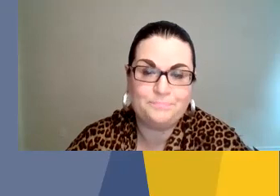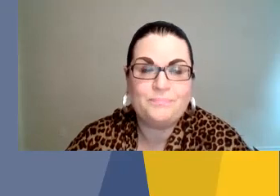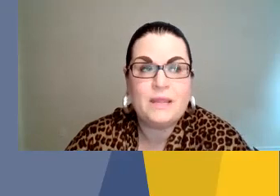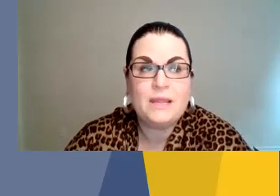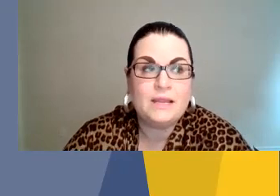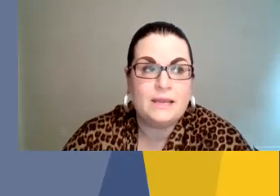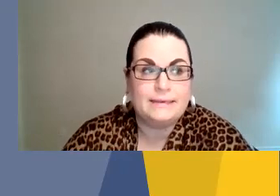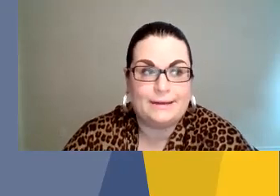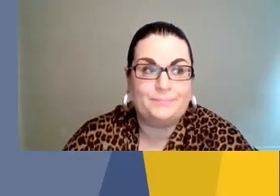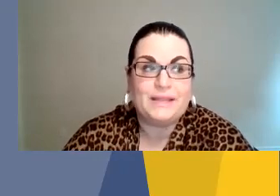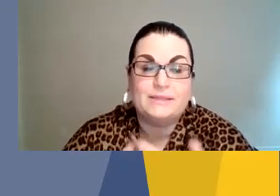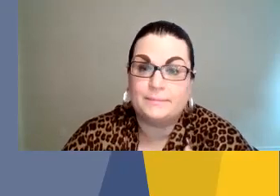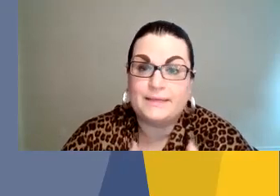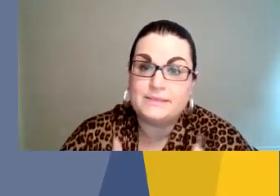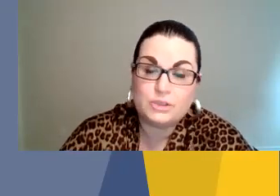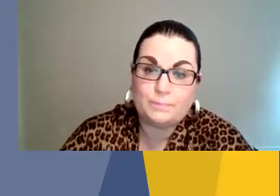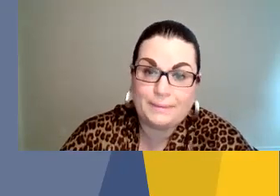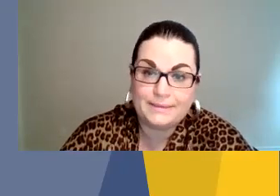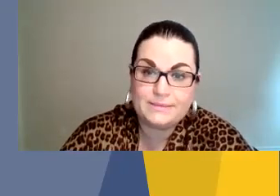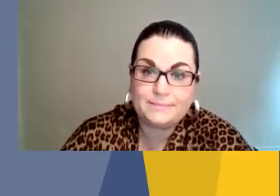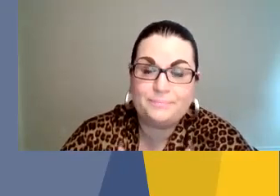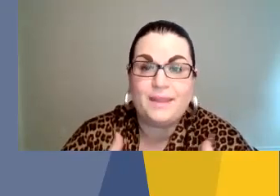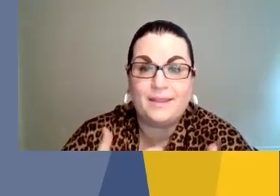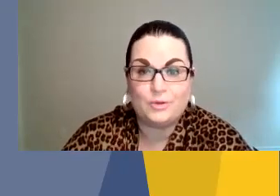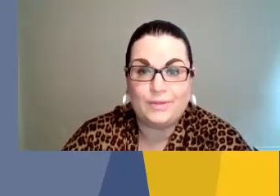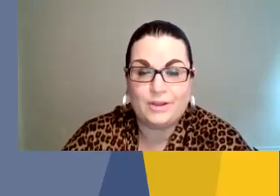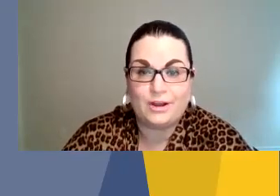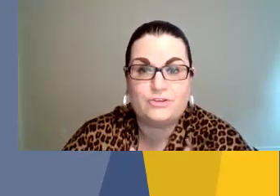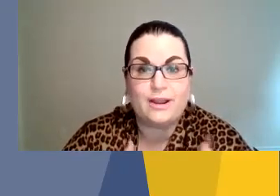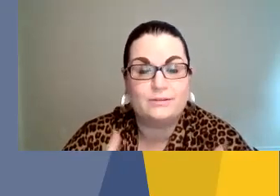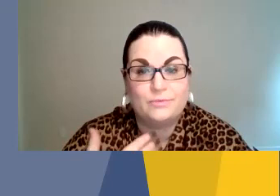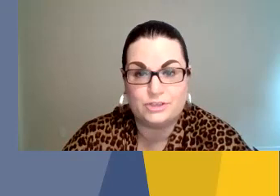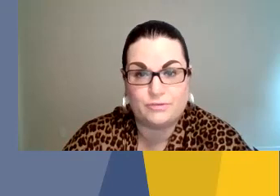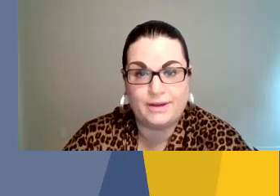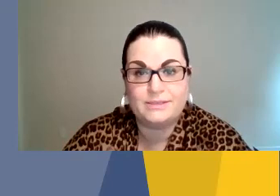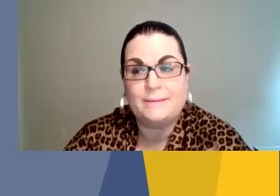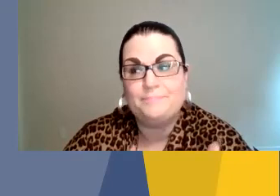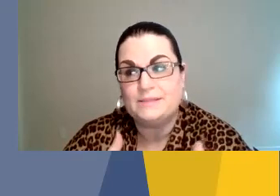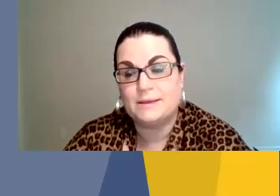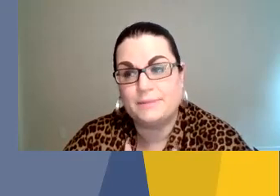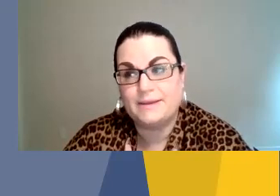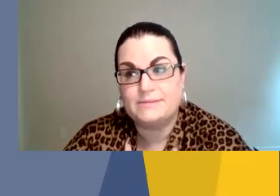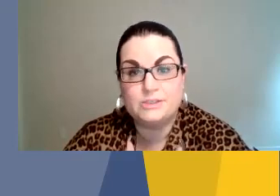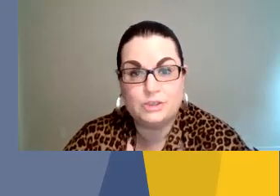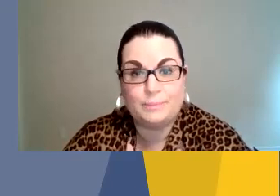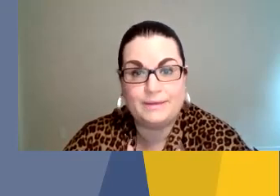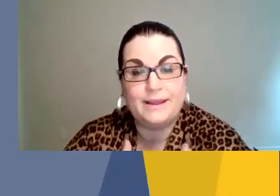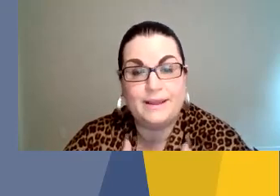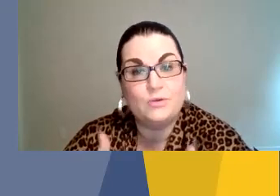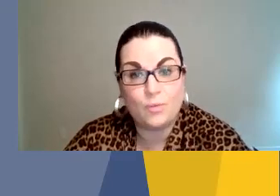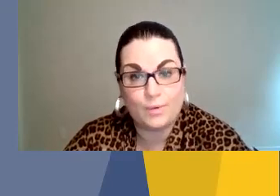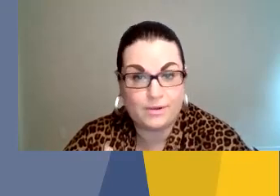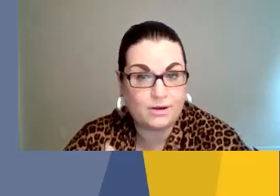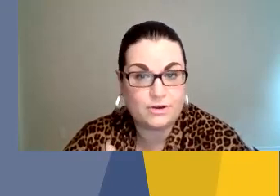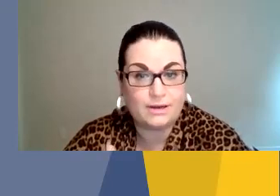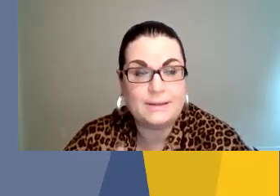us. Now, in some cases you'll bid and you'll win the contract, which is great. In some cases you'll bid and